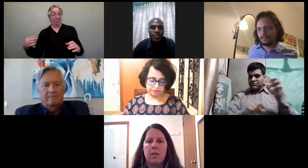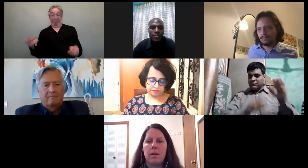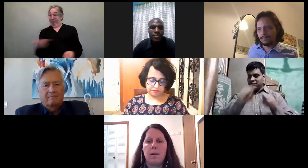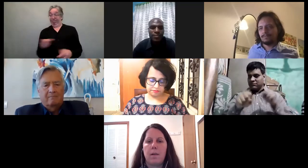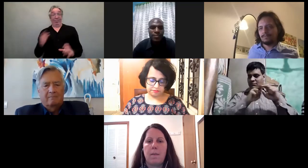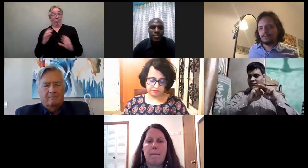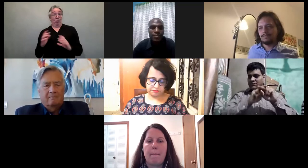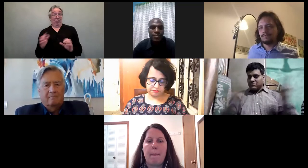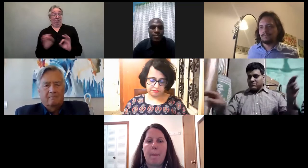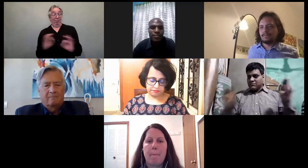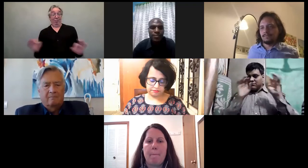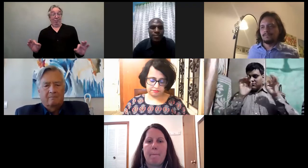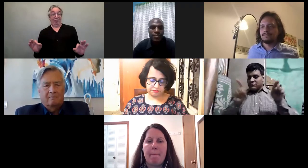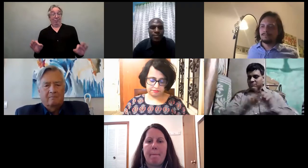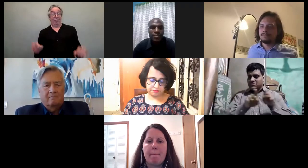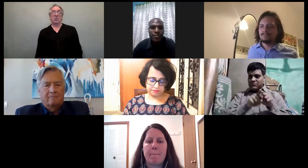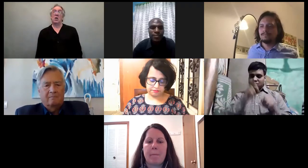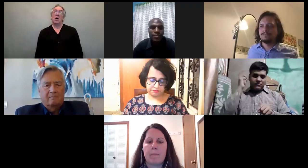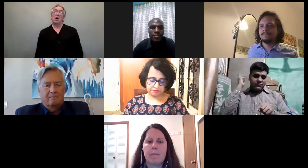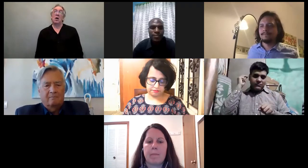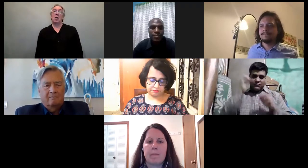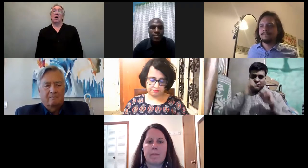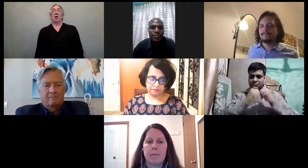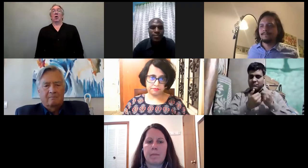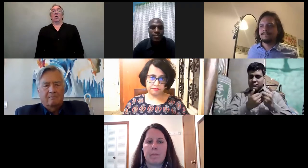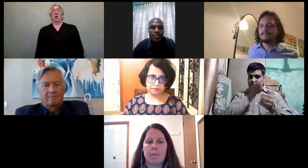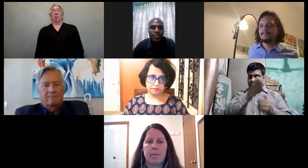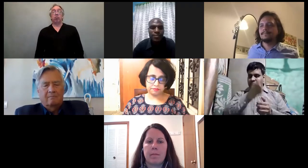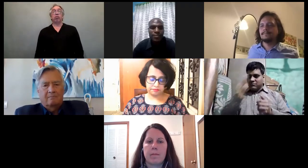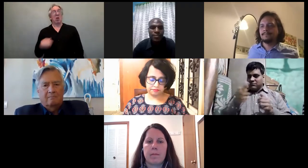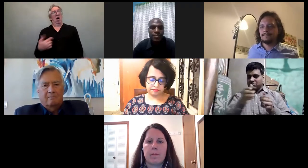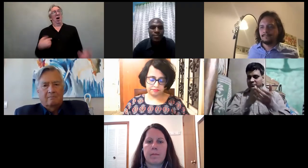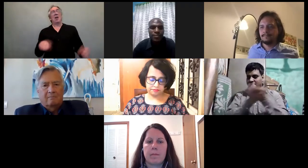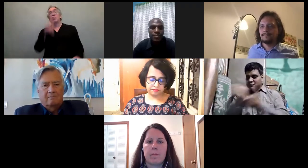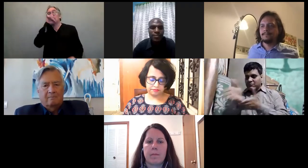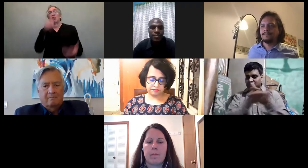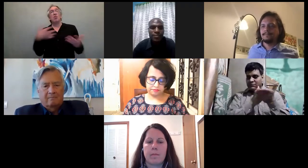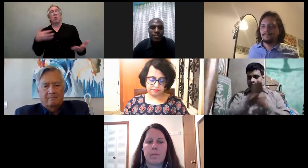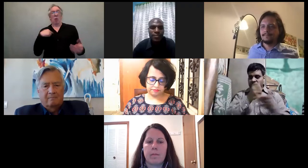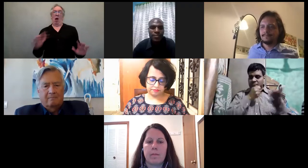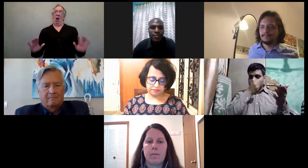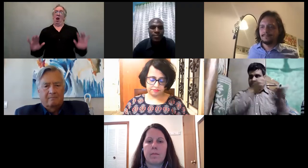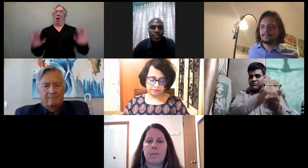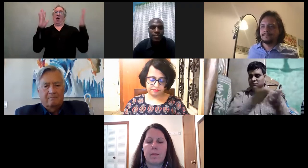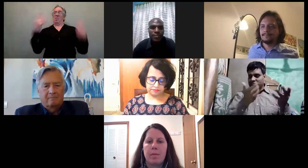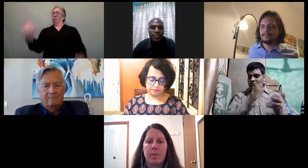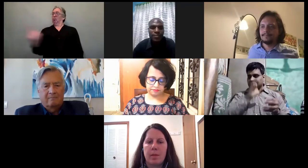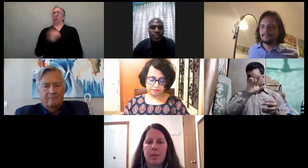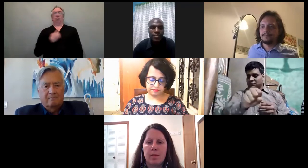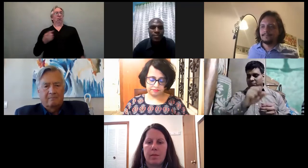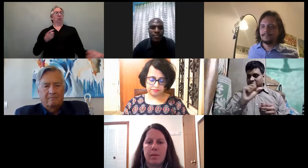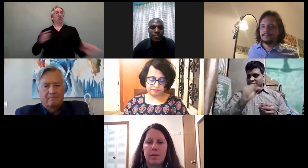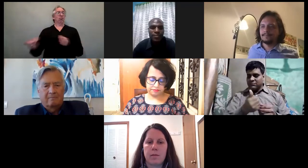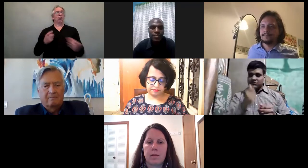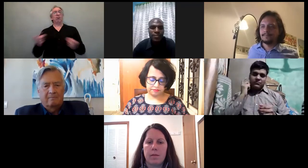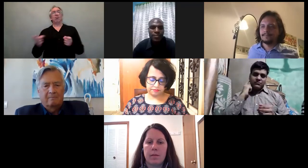So I would like my life as a deafblind person to be very independent and to have freedom and to have